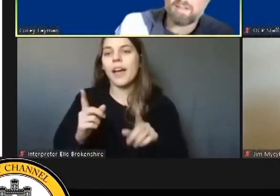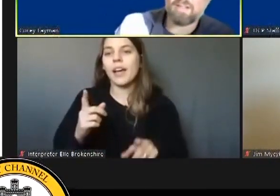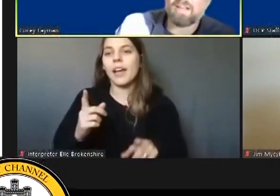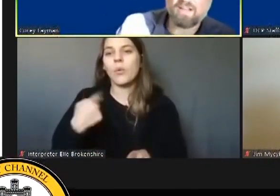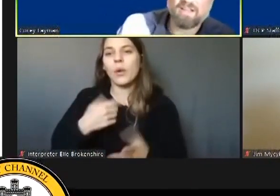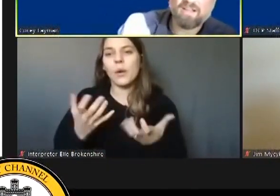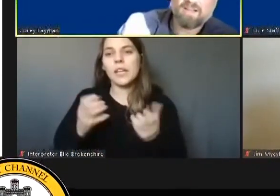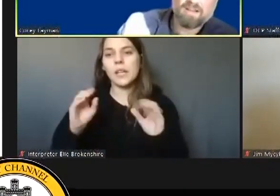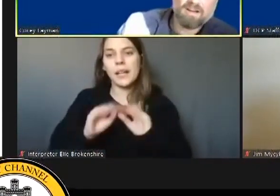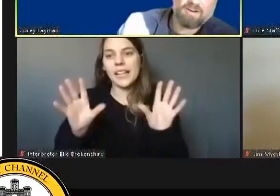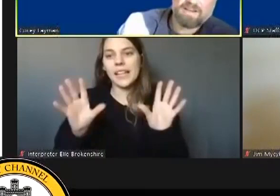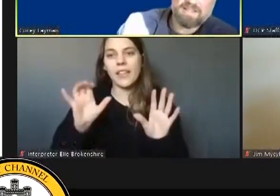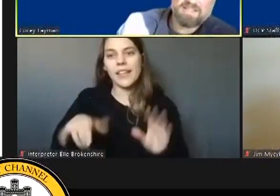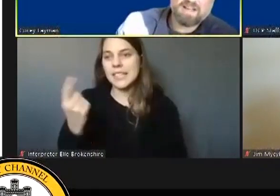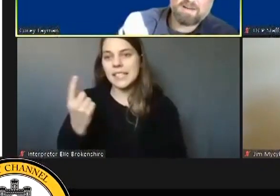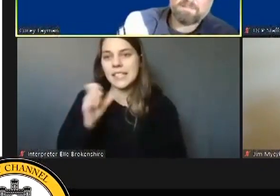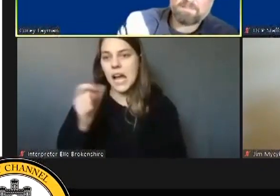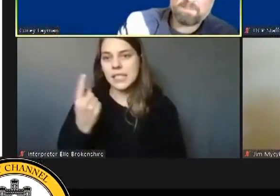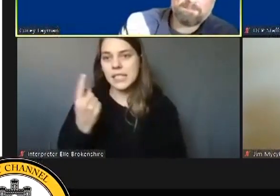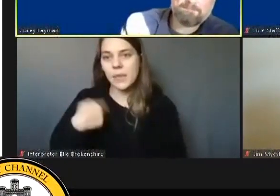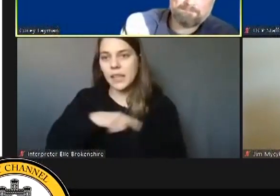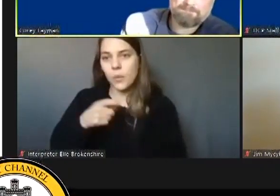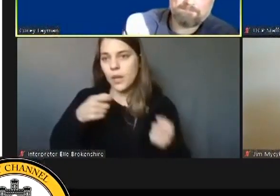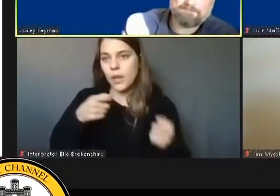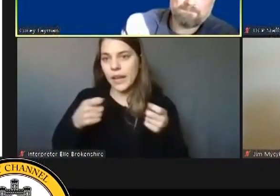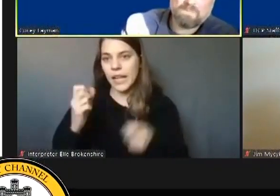in regulating. All right, next slide.